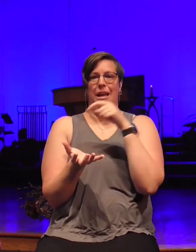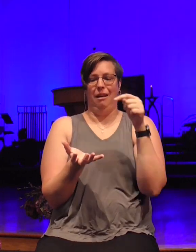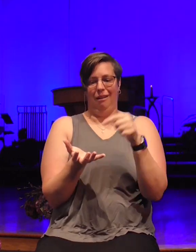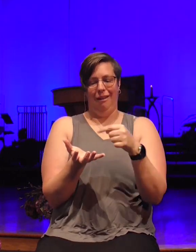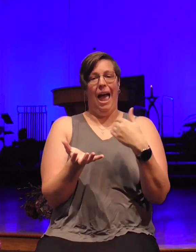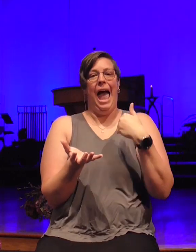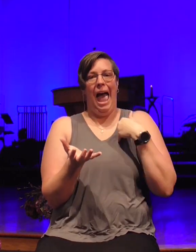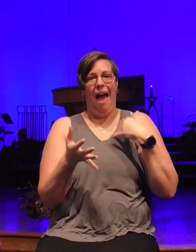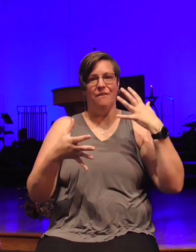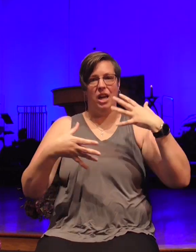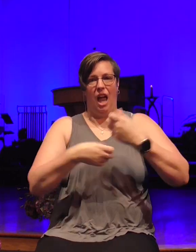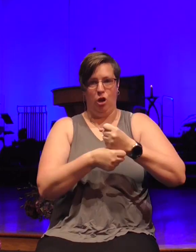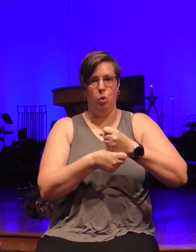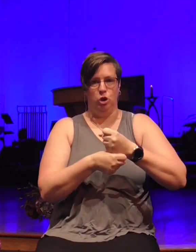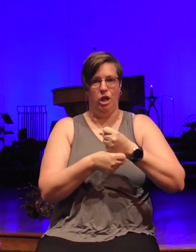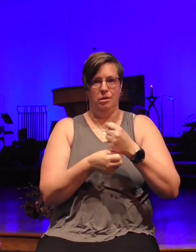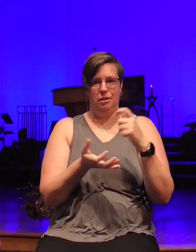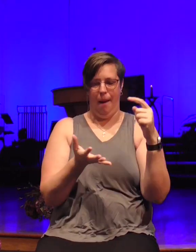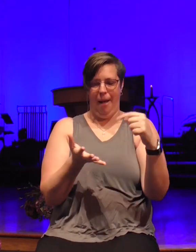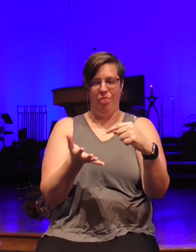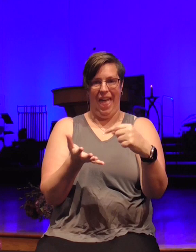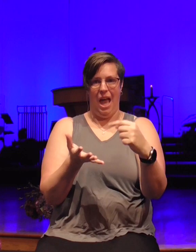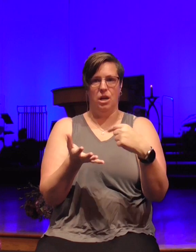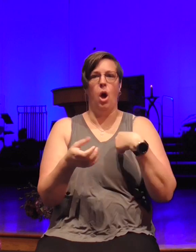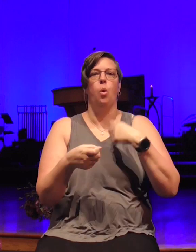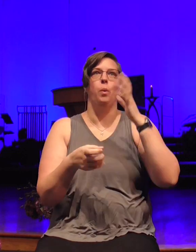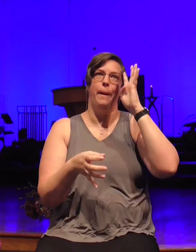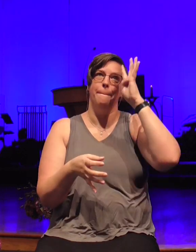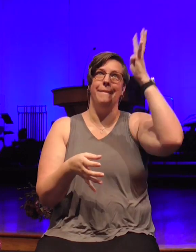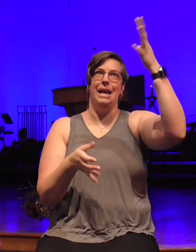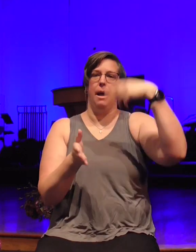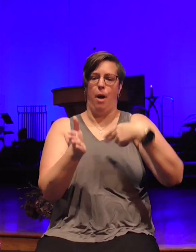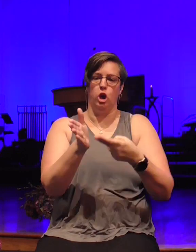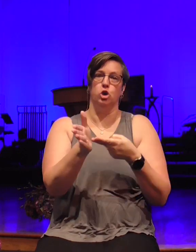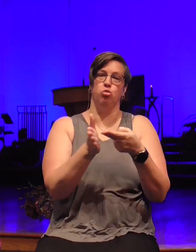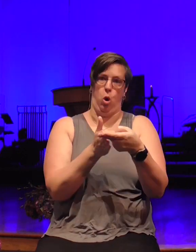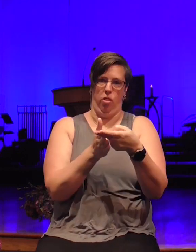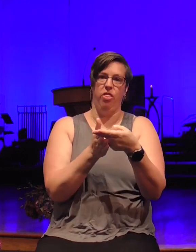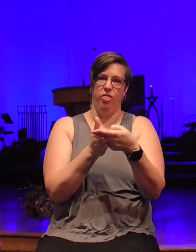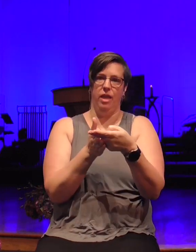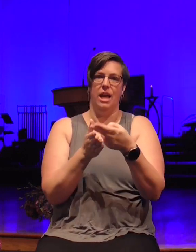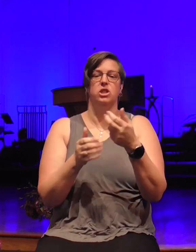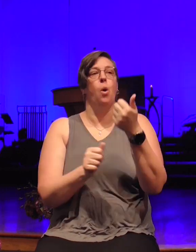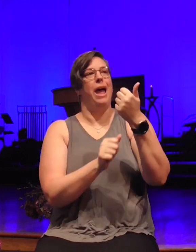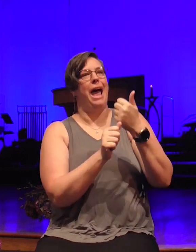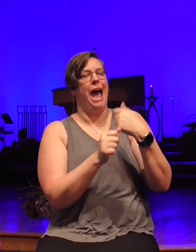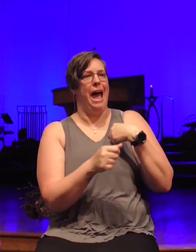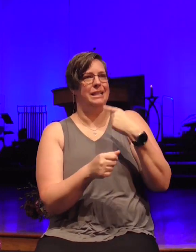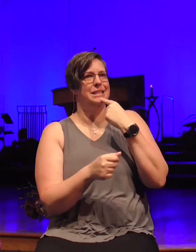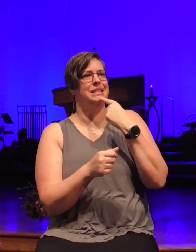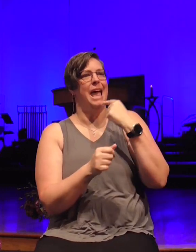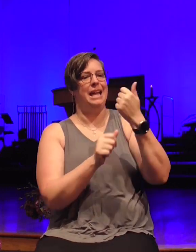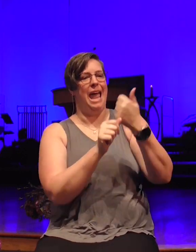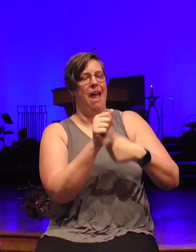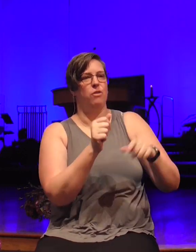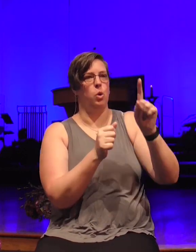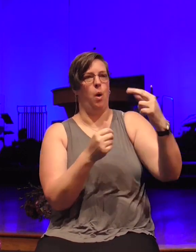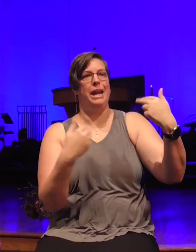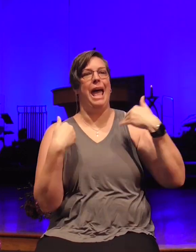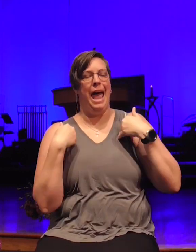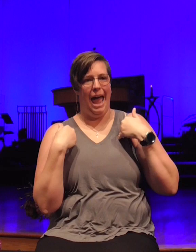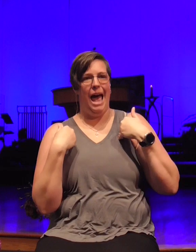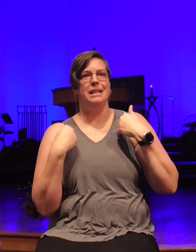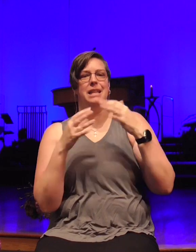we make up what the truth is about that. I always say every human being has a degree. It's called an MSU,